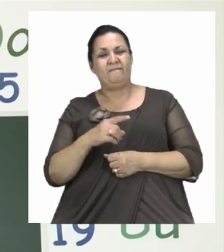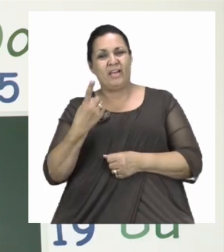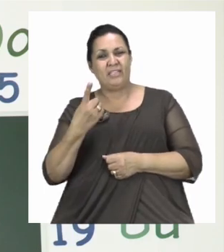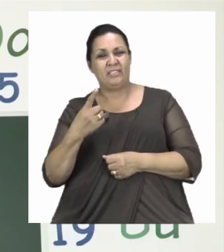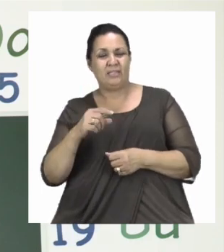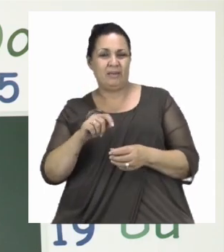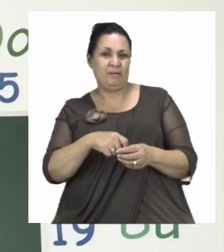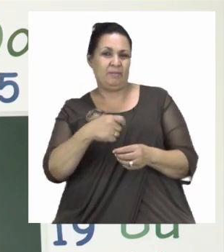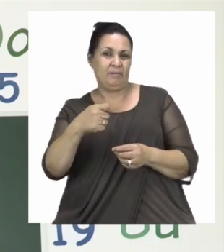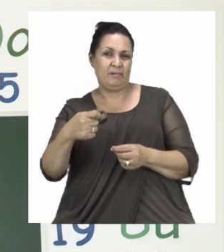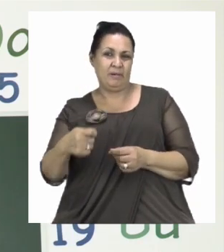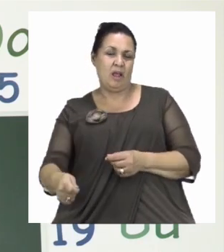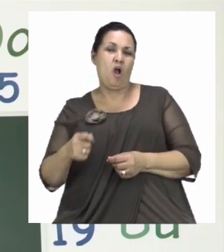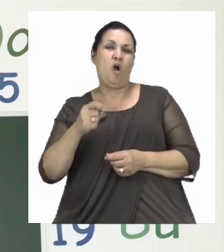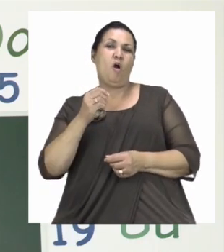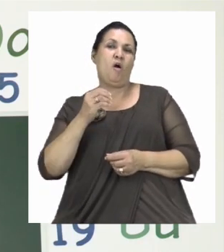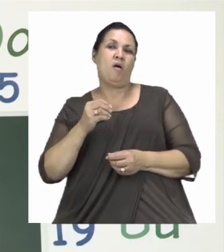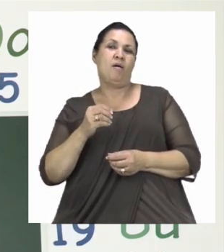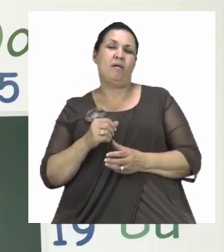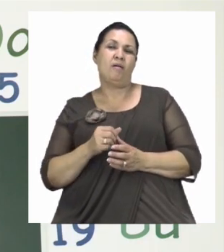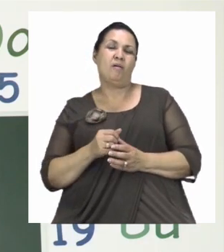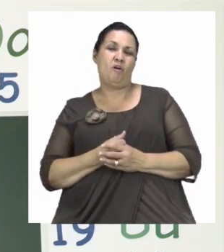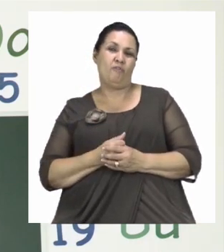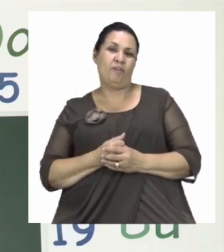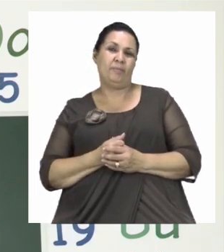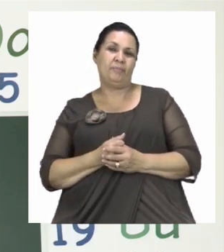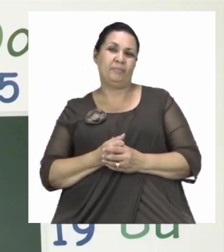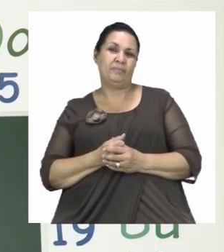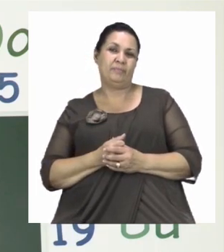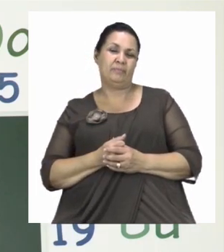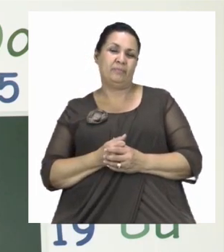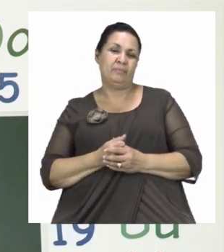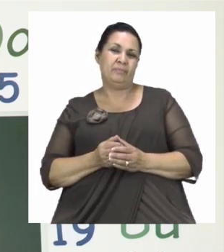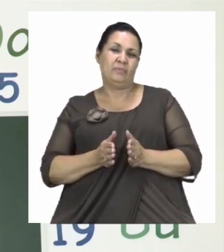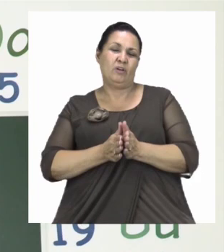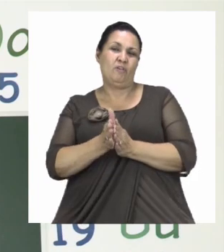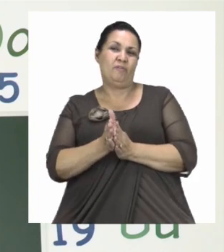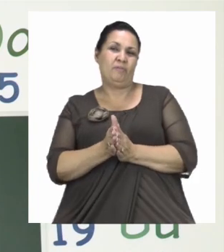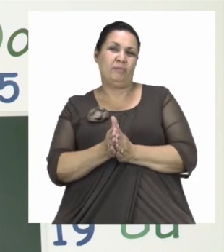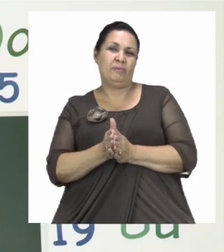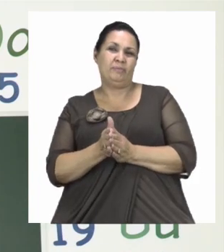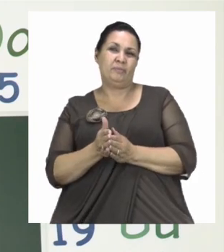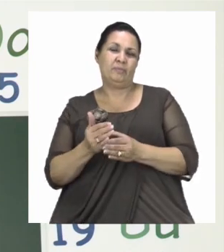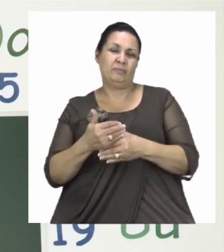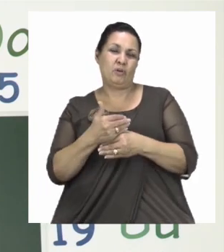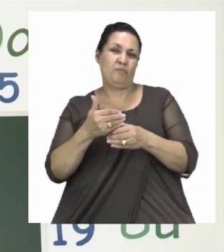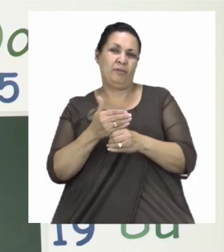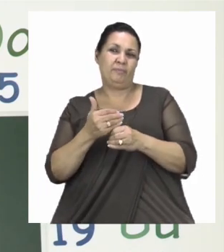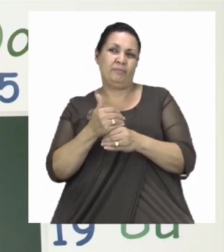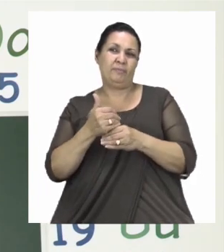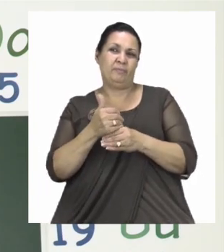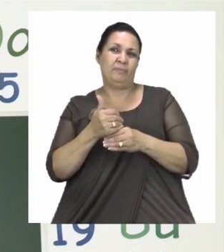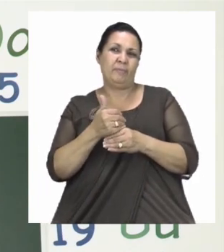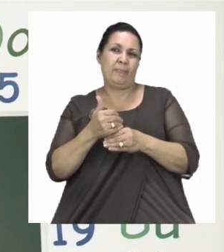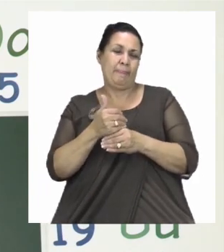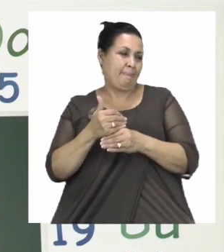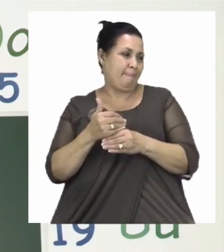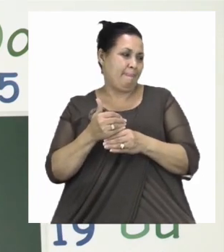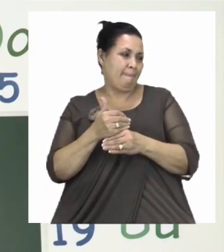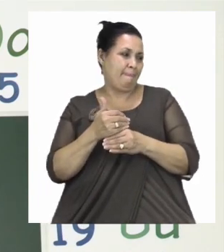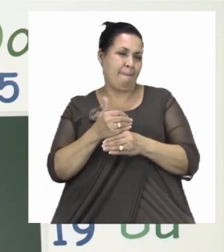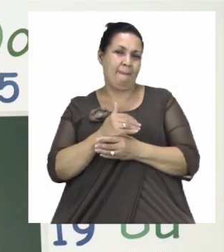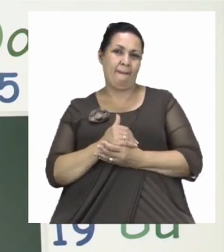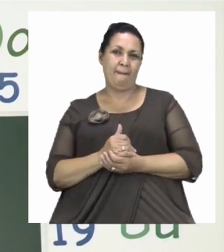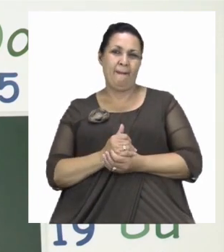off first so that we know what we are getting inside. Yes. So the